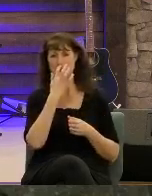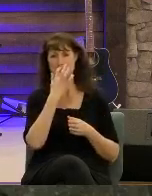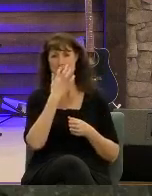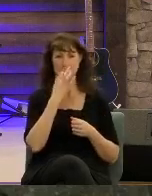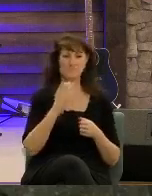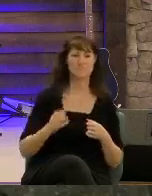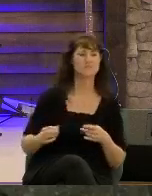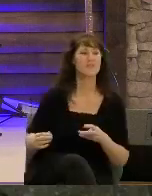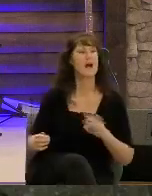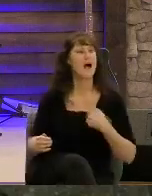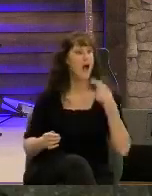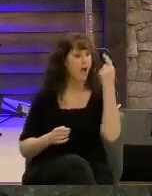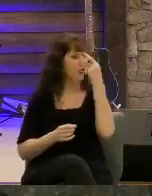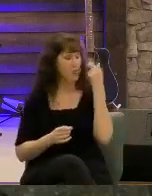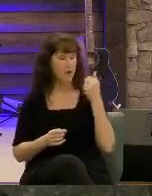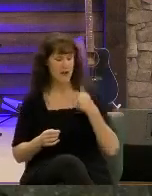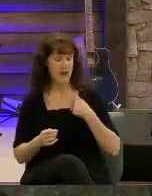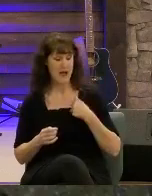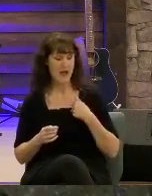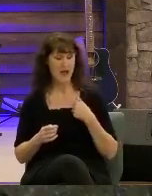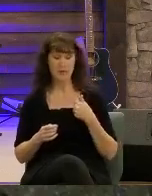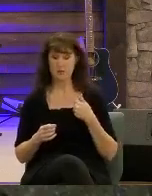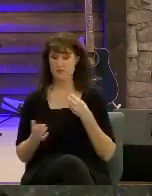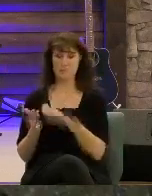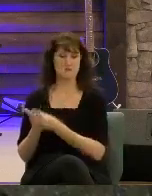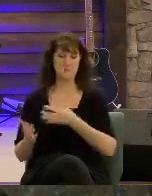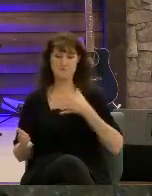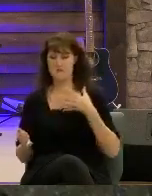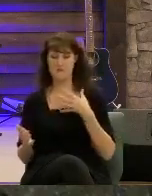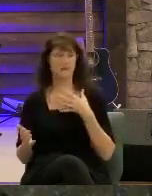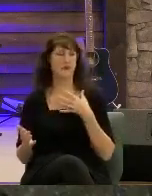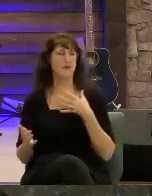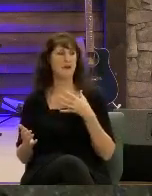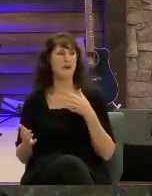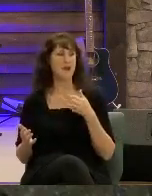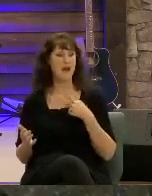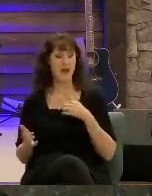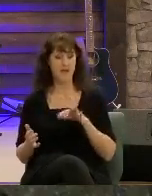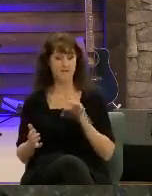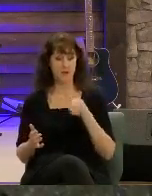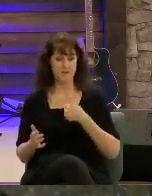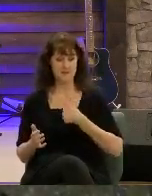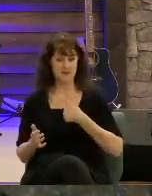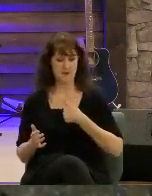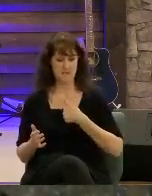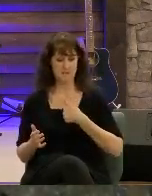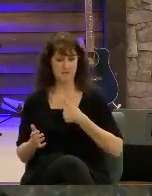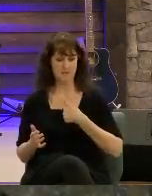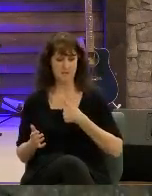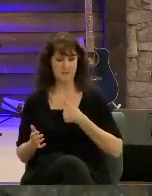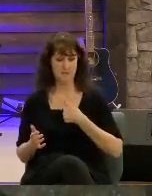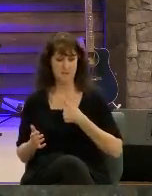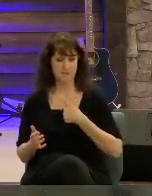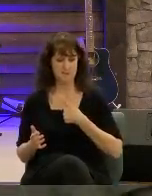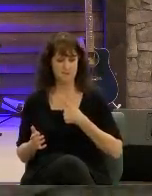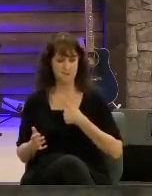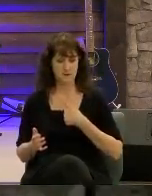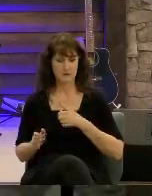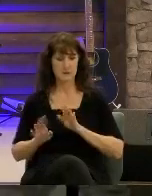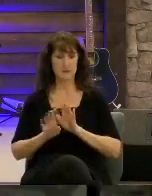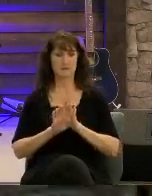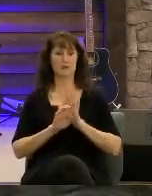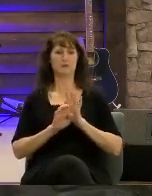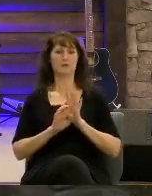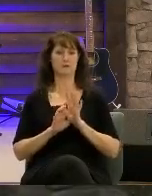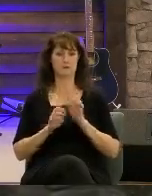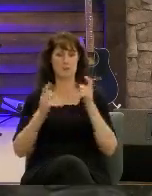bag of chips, I thought I had it all, I was going to be a millionaire, right? And I found myself leaned up against the back of a couch, crying